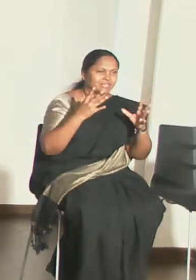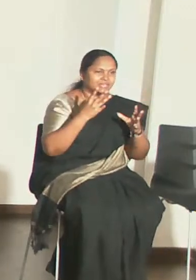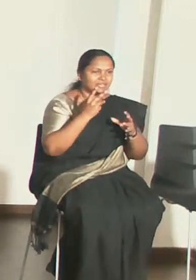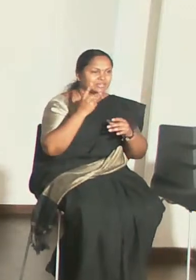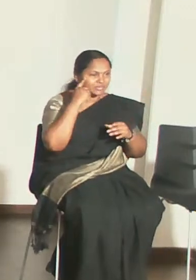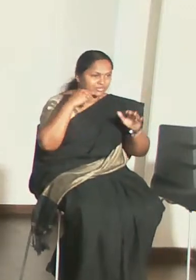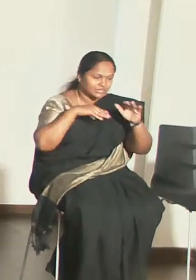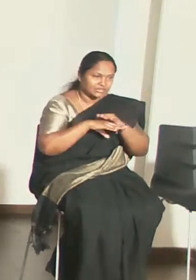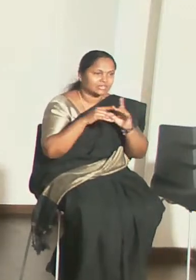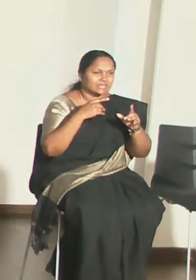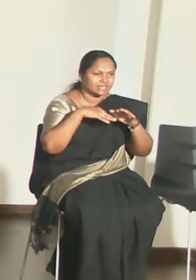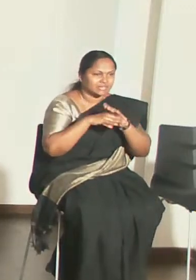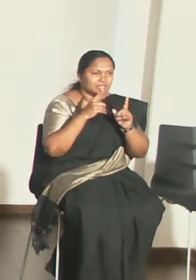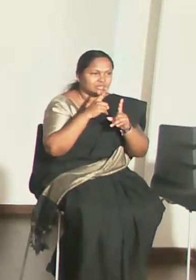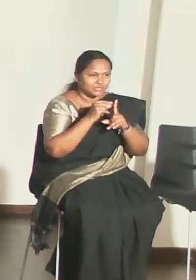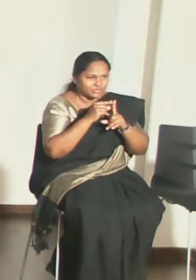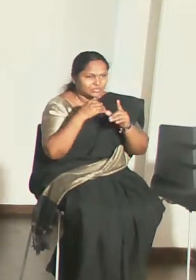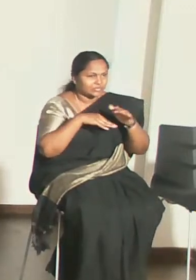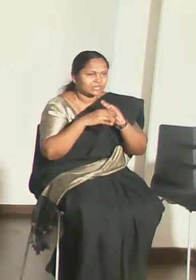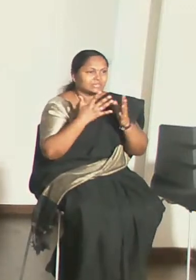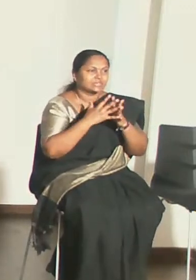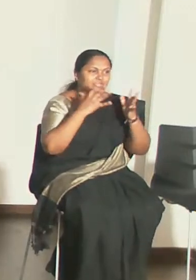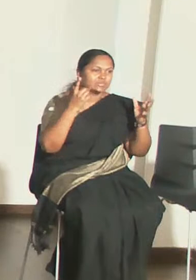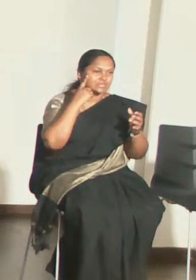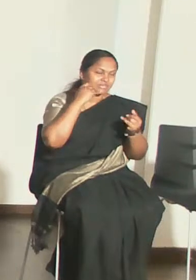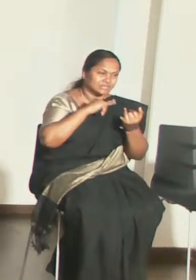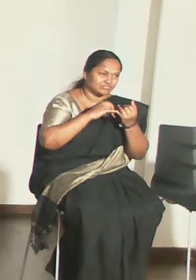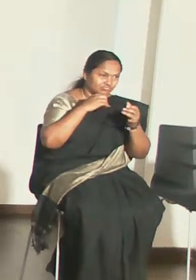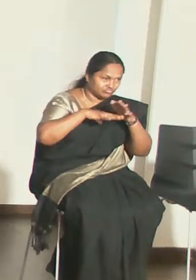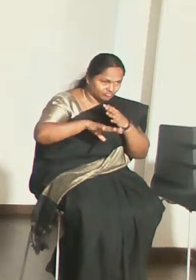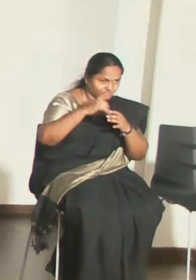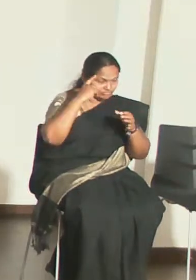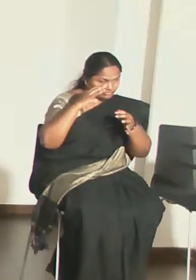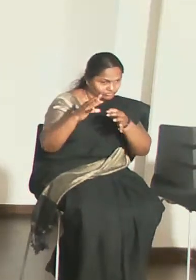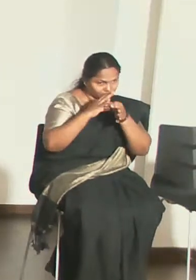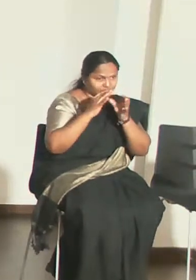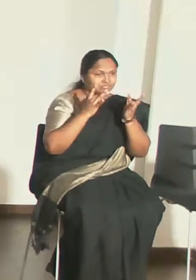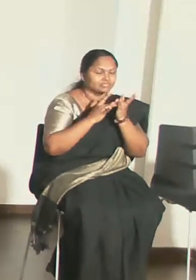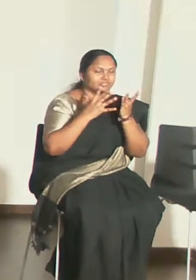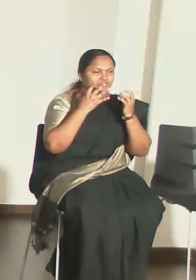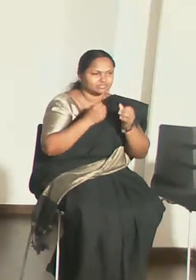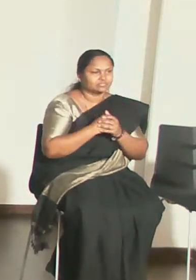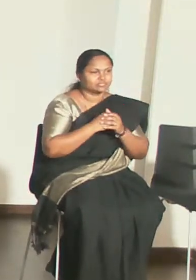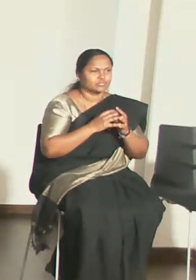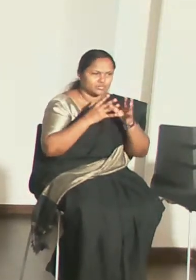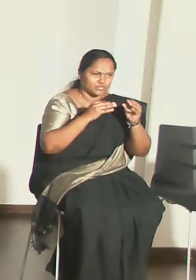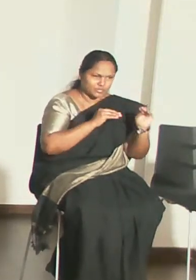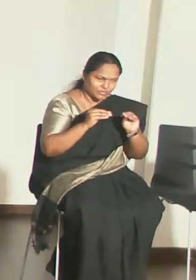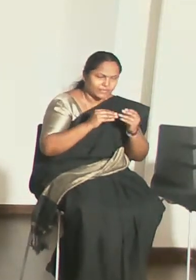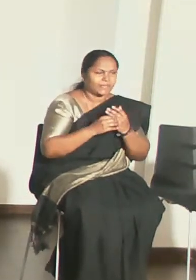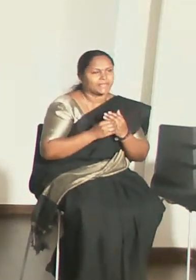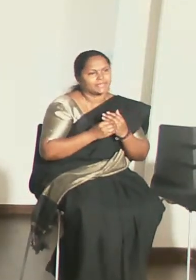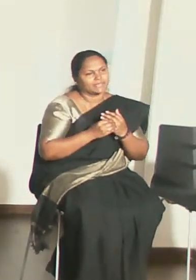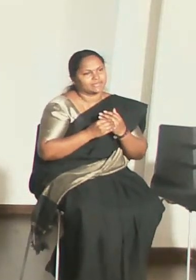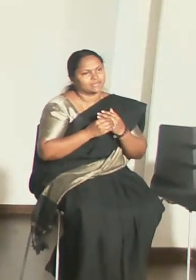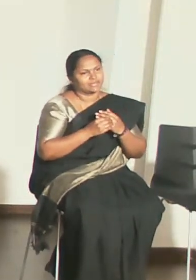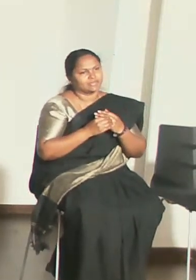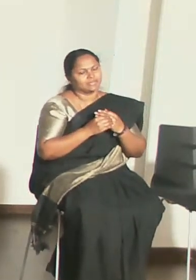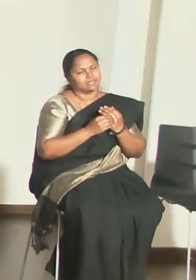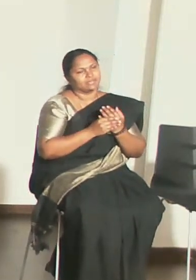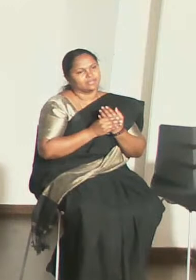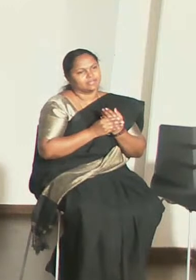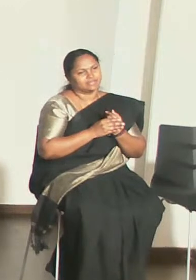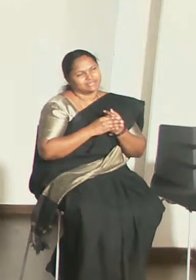work into, they turn into social and networking moments,